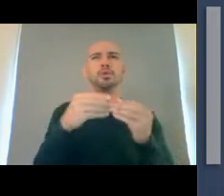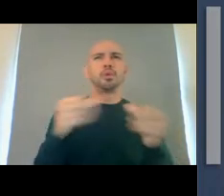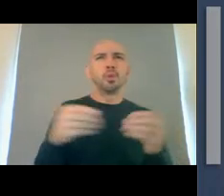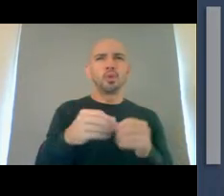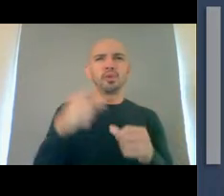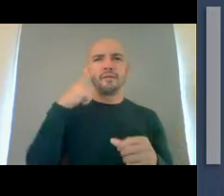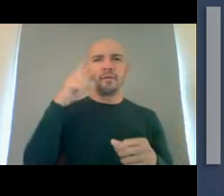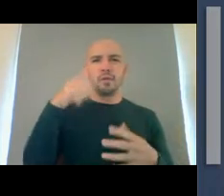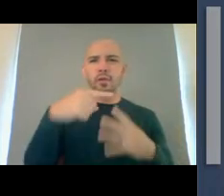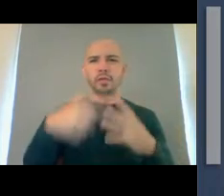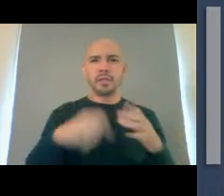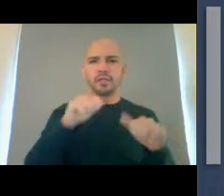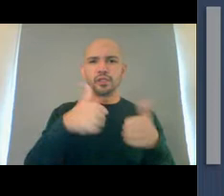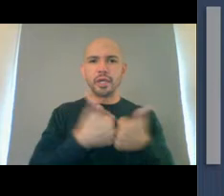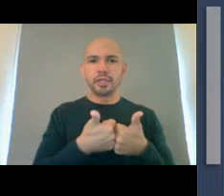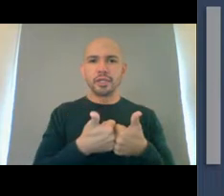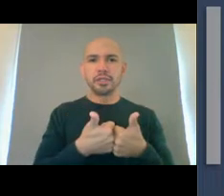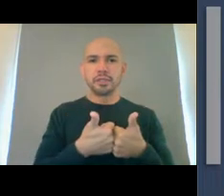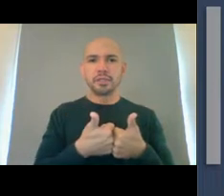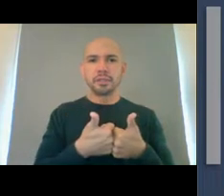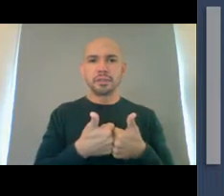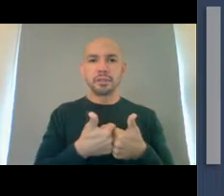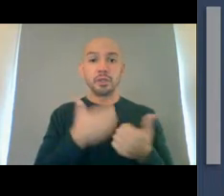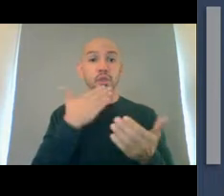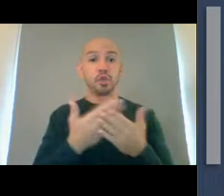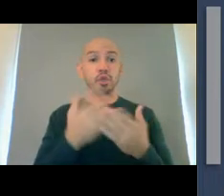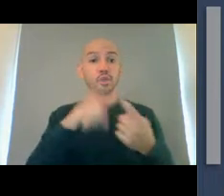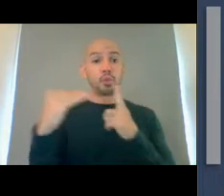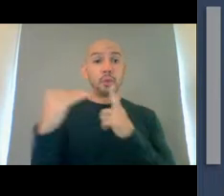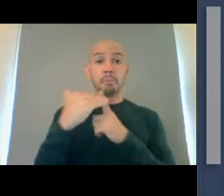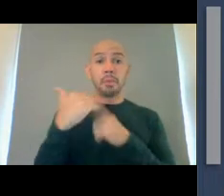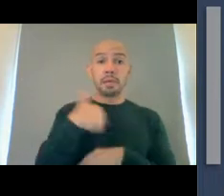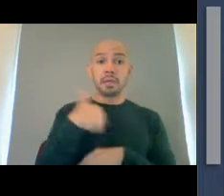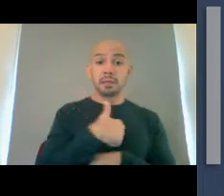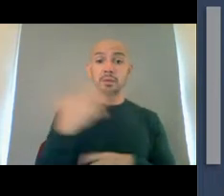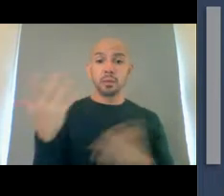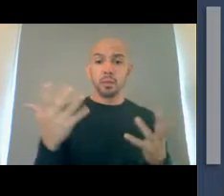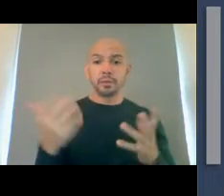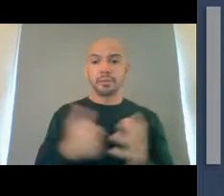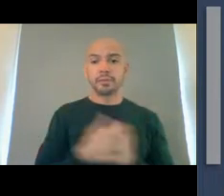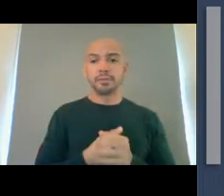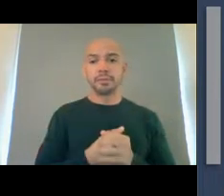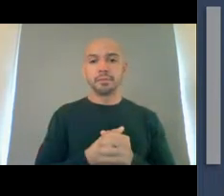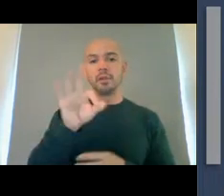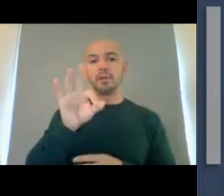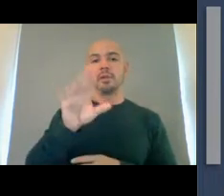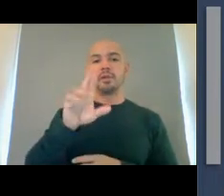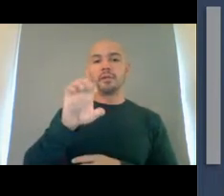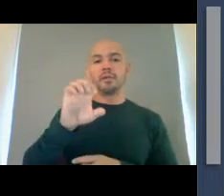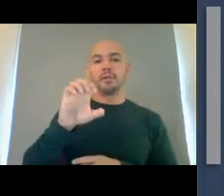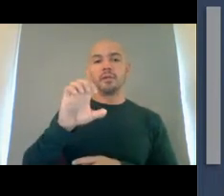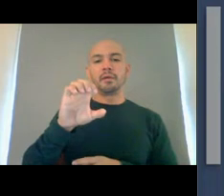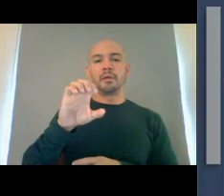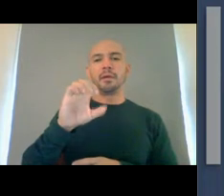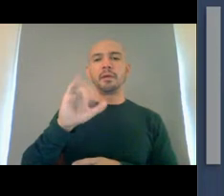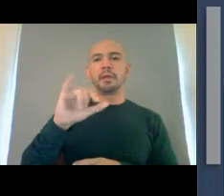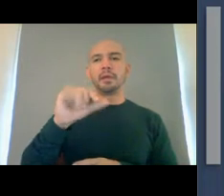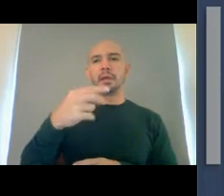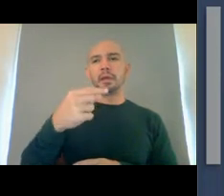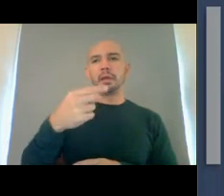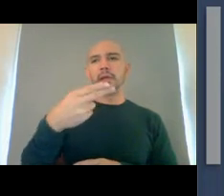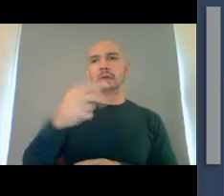um we it's good to remind us that um freight is important getting our products up and down the